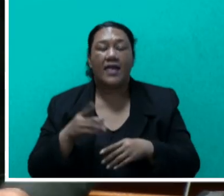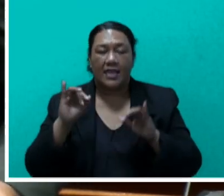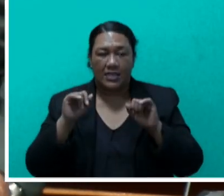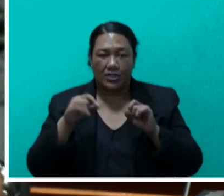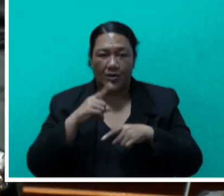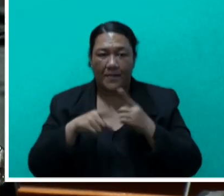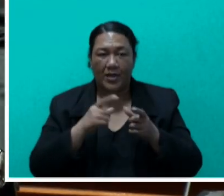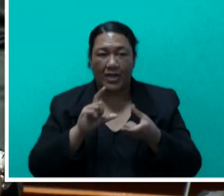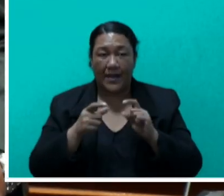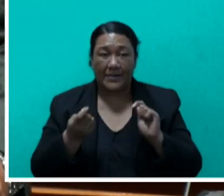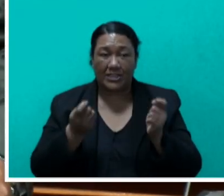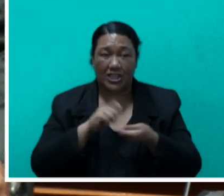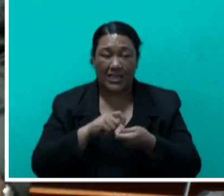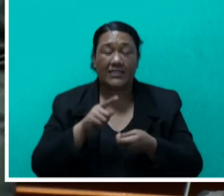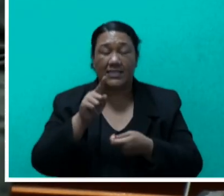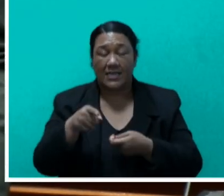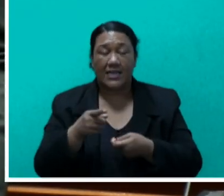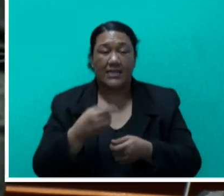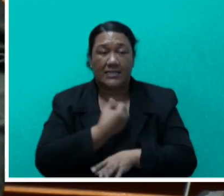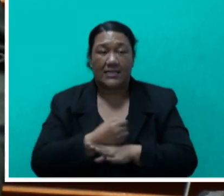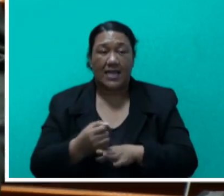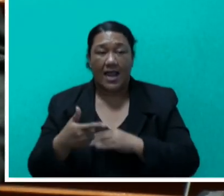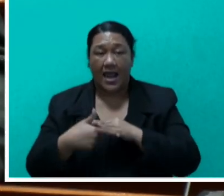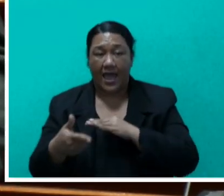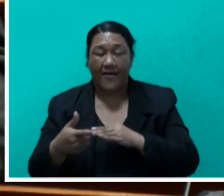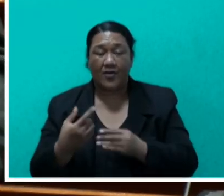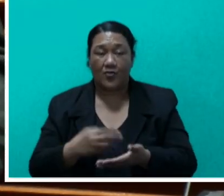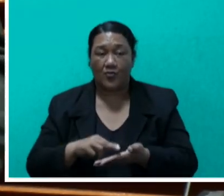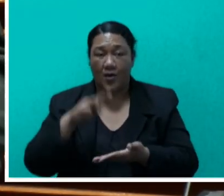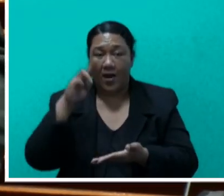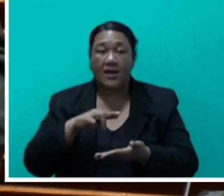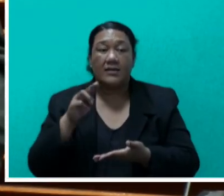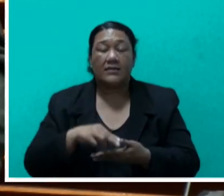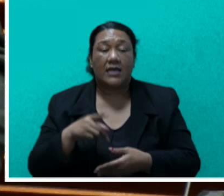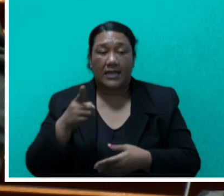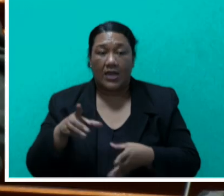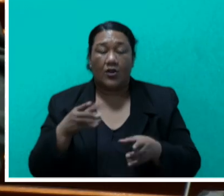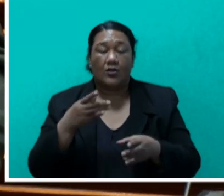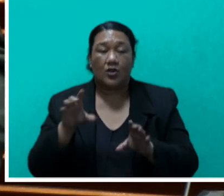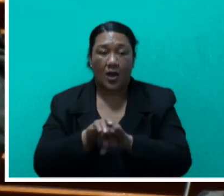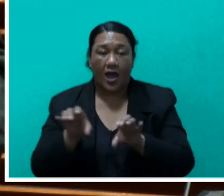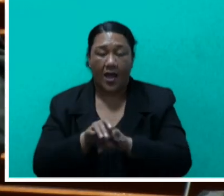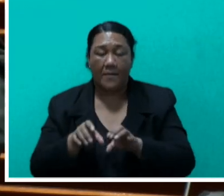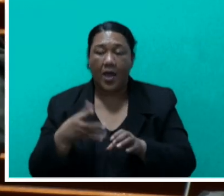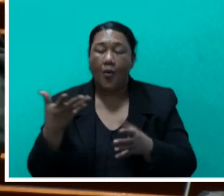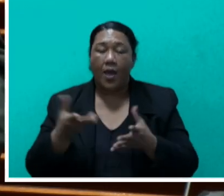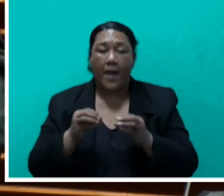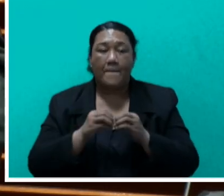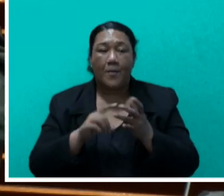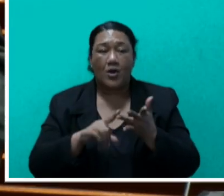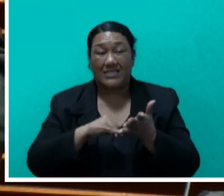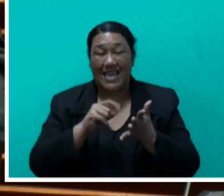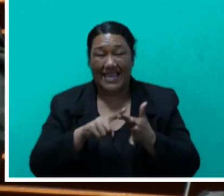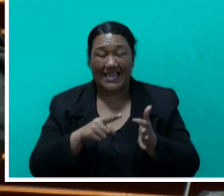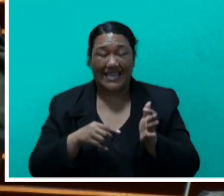rise and riverbanks erosion. The above development issues are also common in all Bosnia Tikina and Bosnia Sana